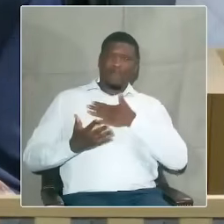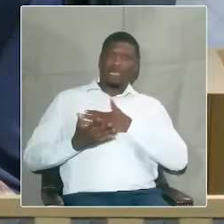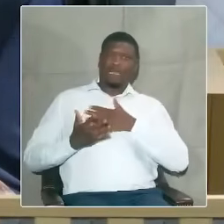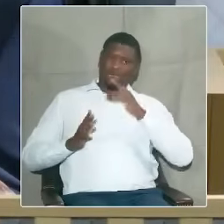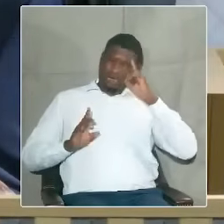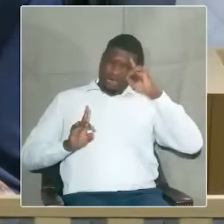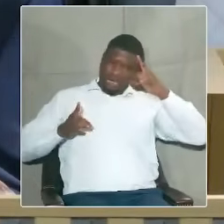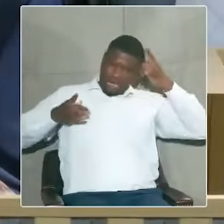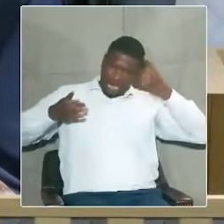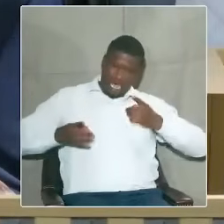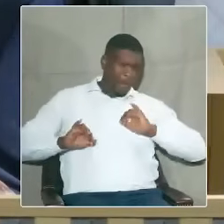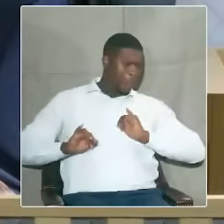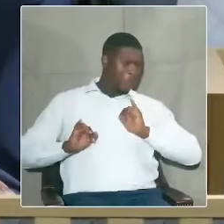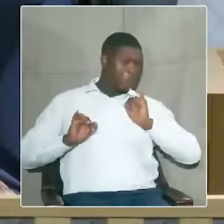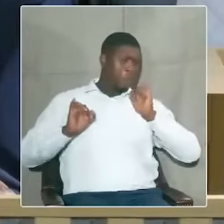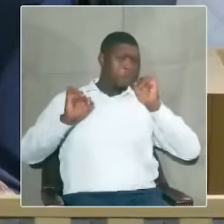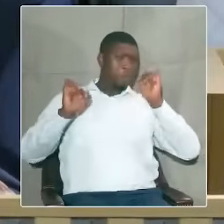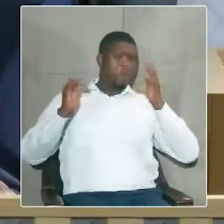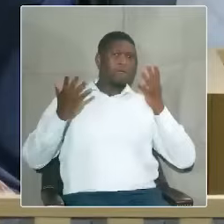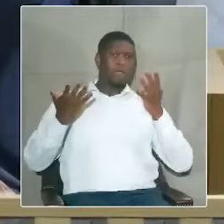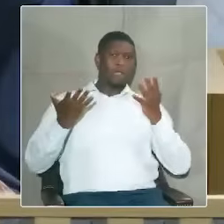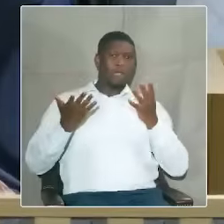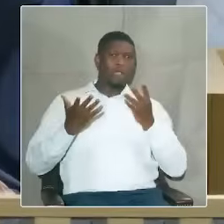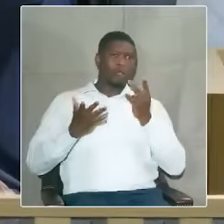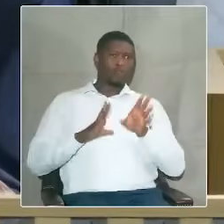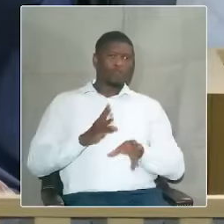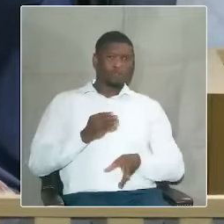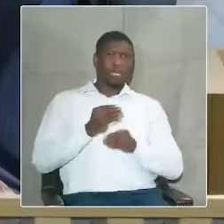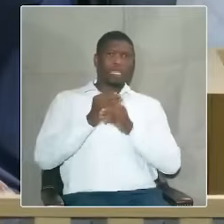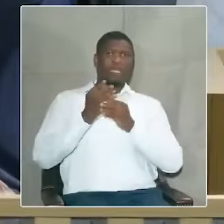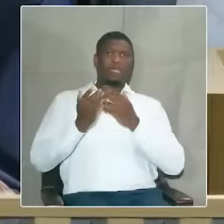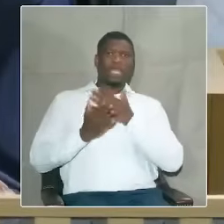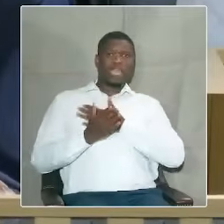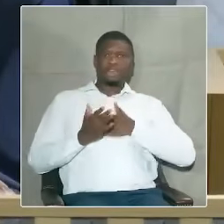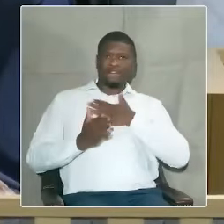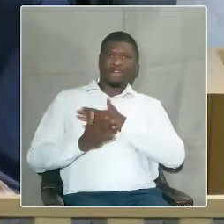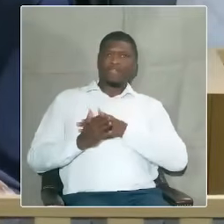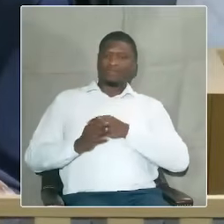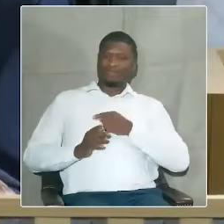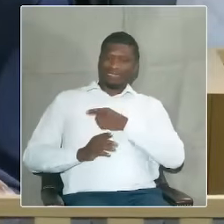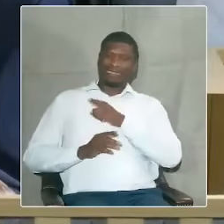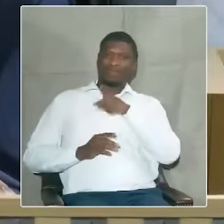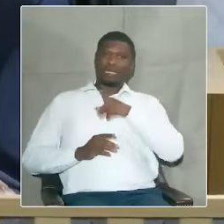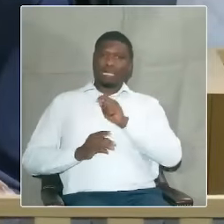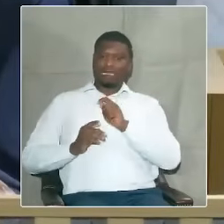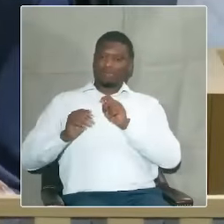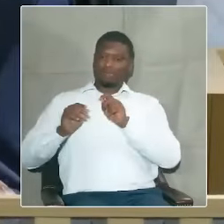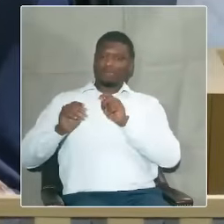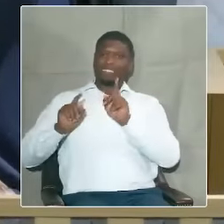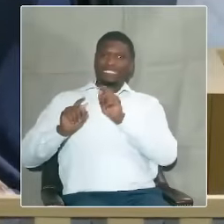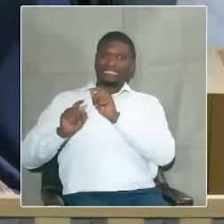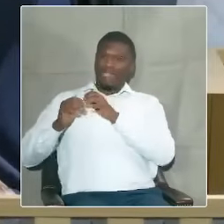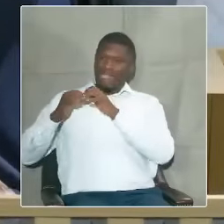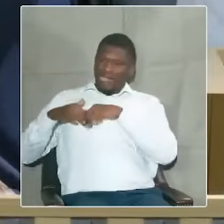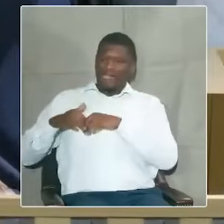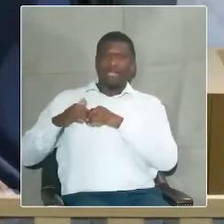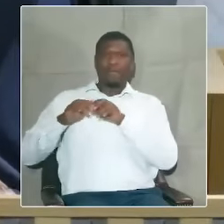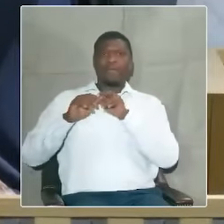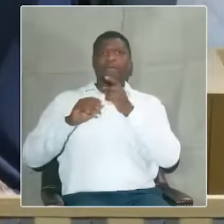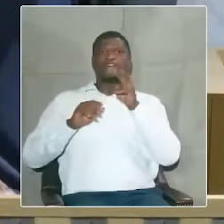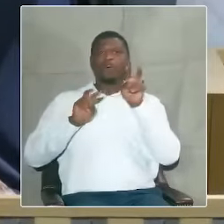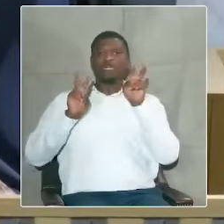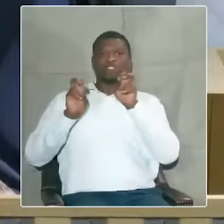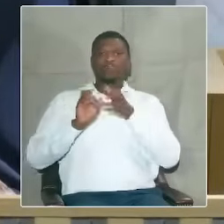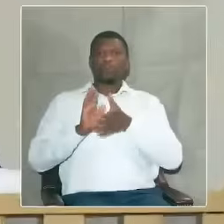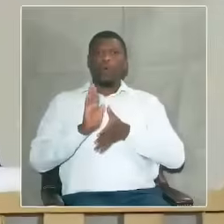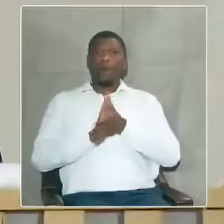inexplicable, and I emphasize what follows, encroachment into operational issues